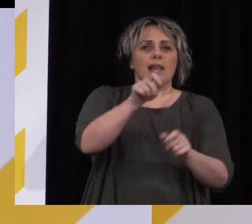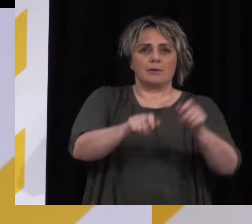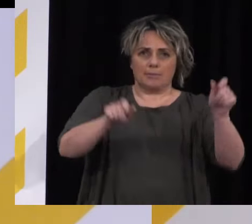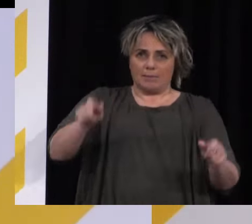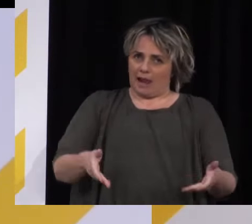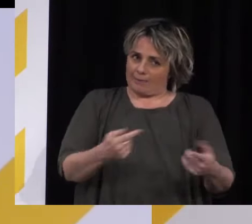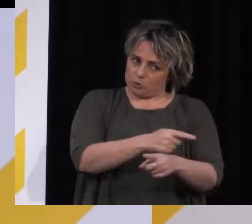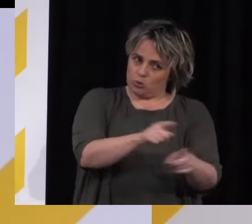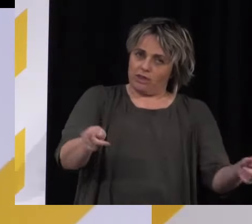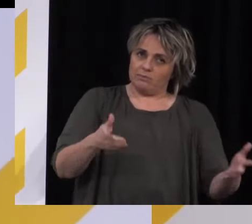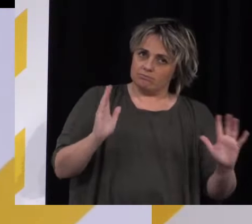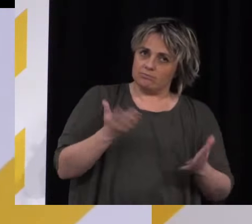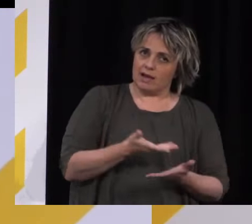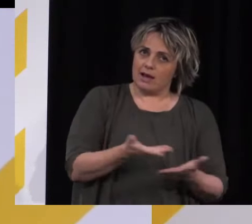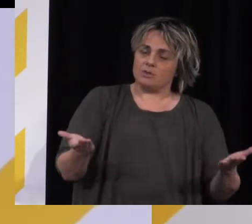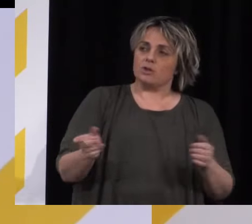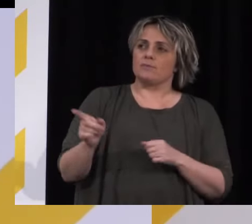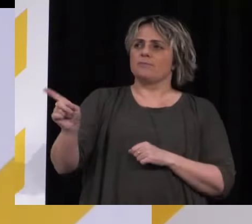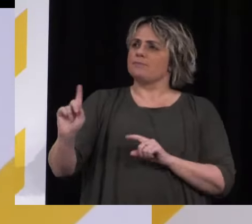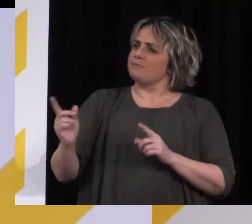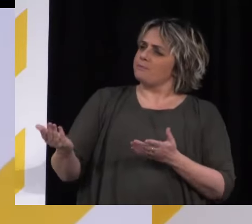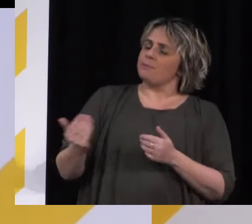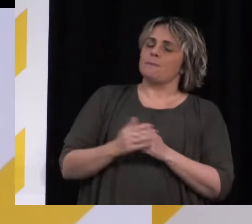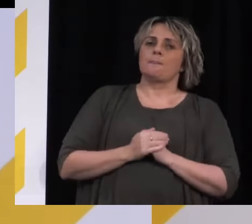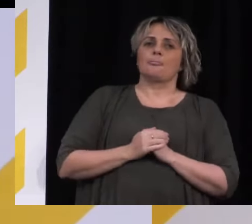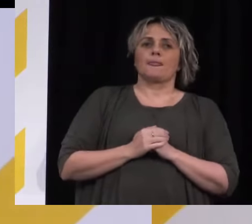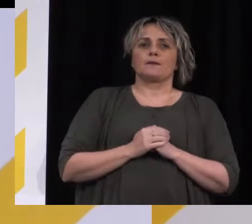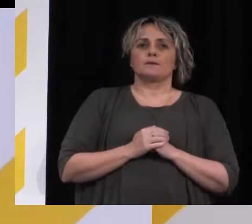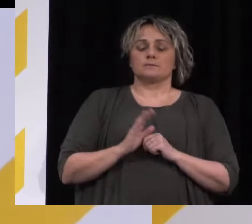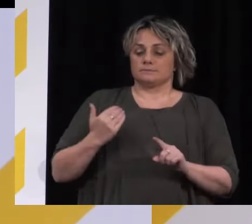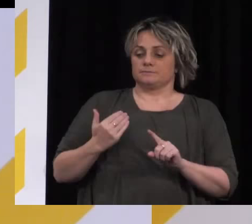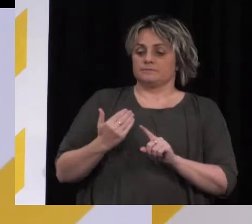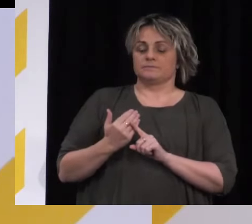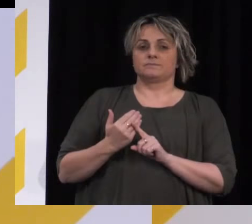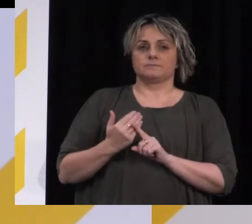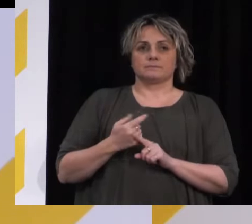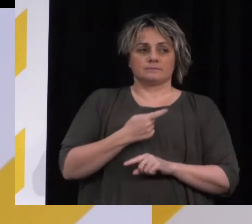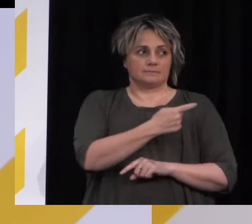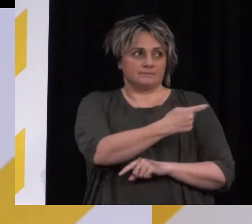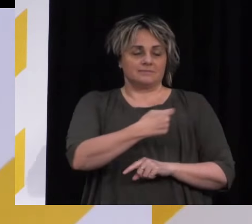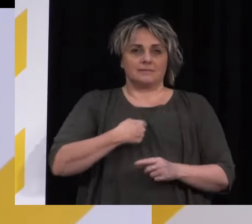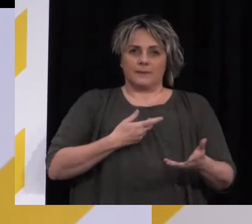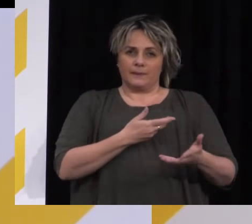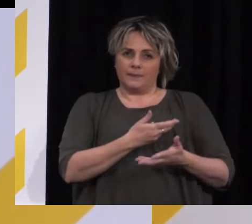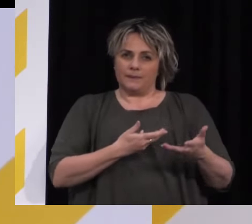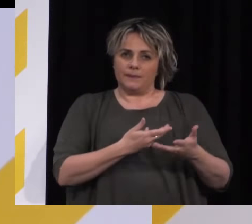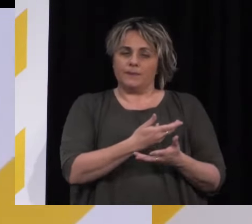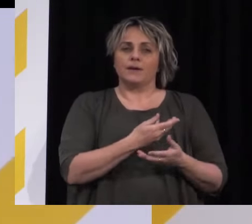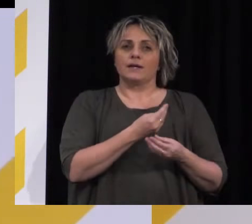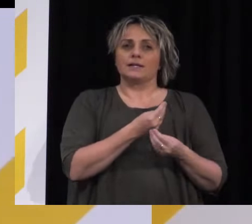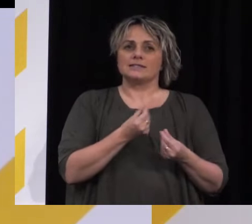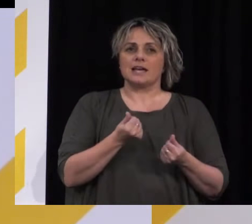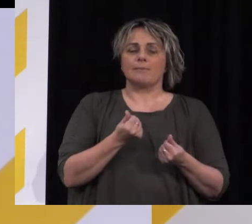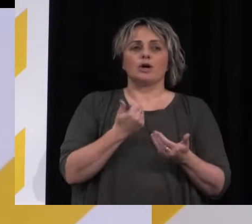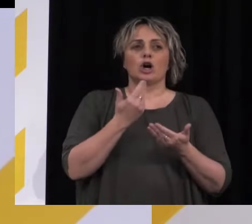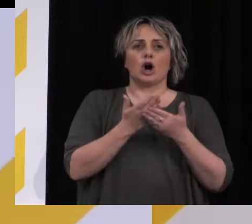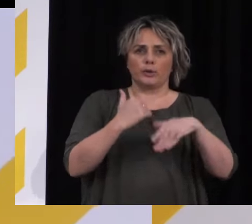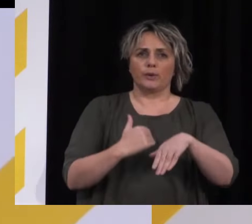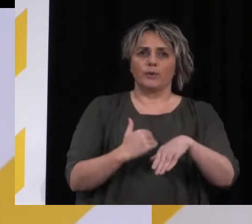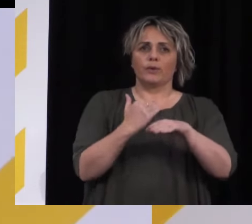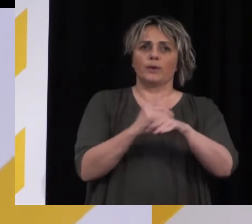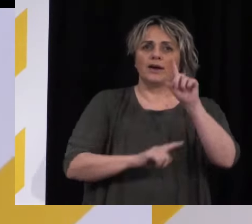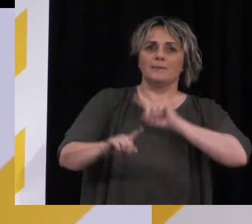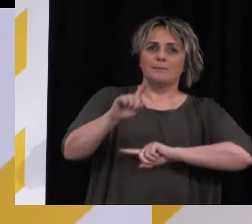Yeah, so over the past few days, Dr. Bloomfield and I have been on a number of virtual meetings